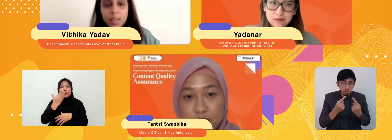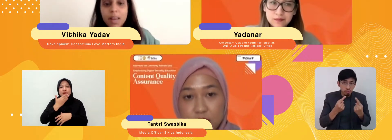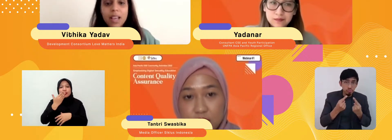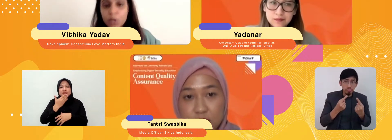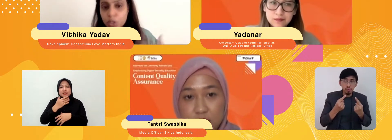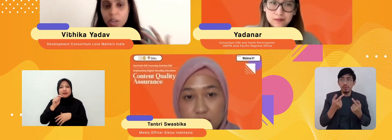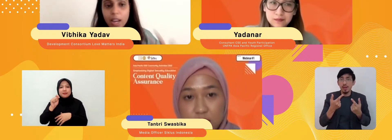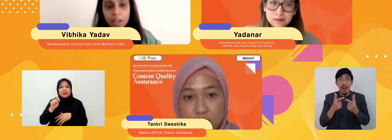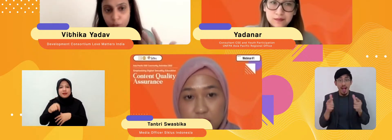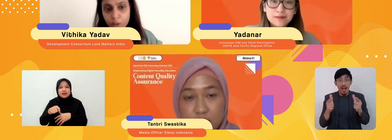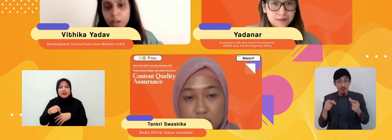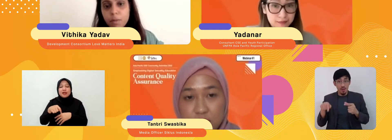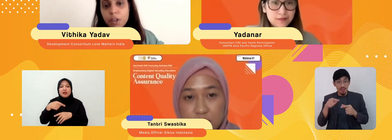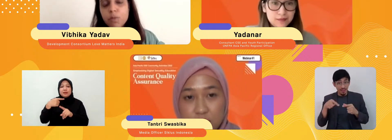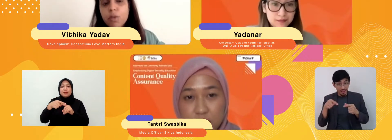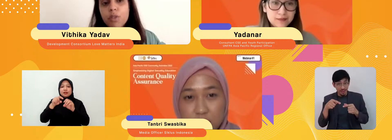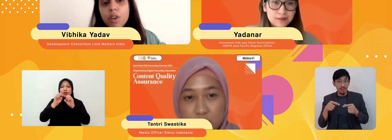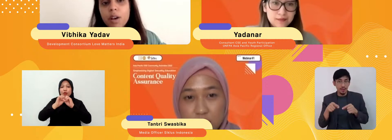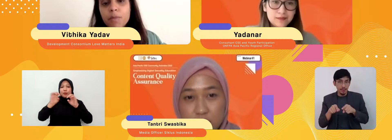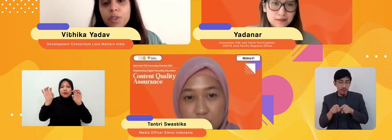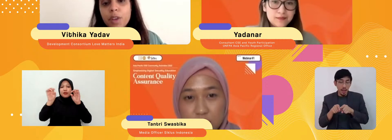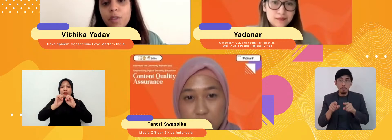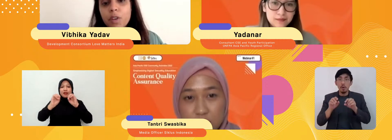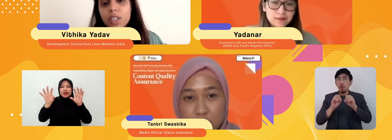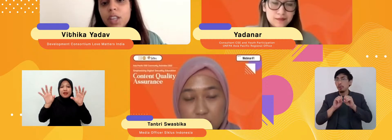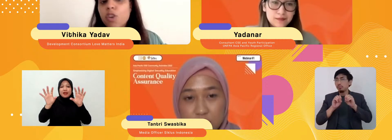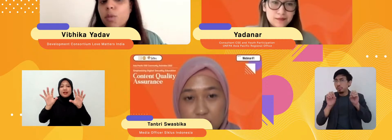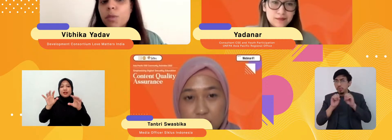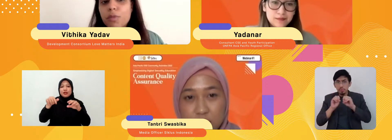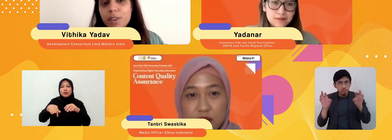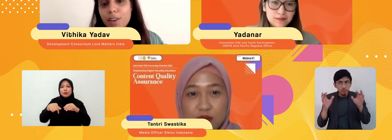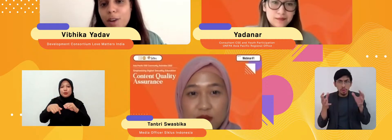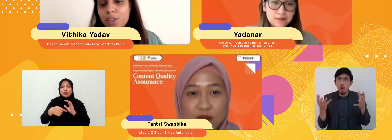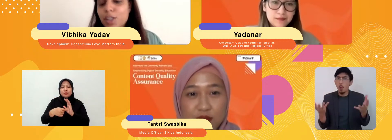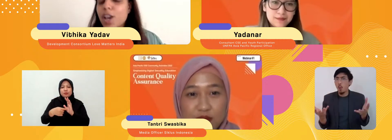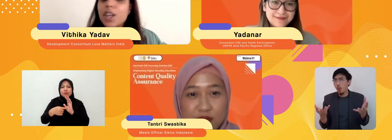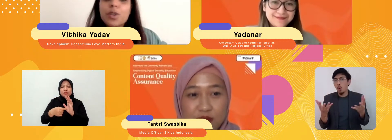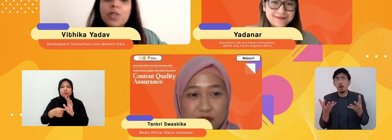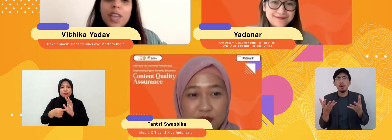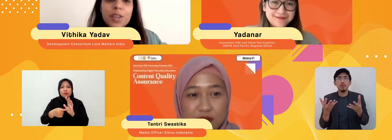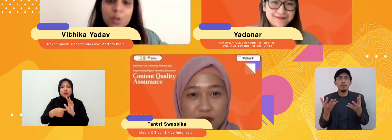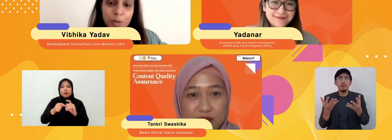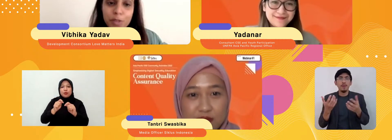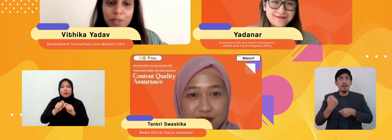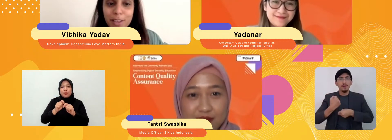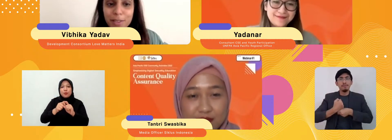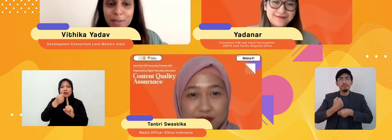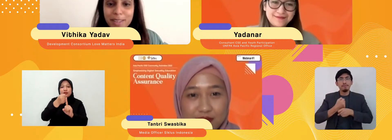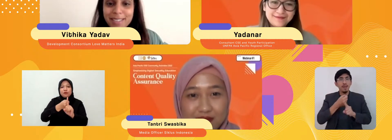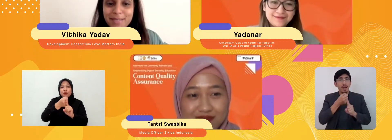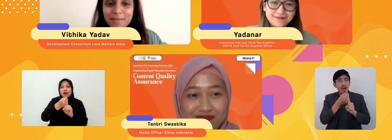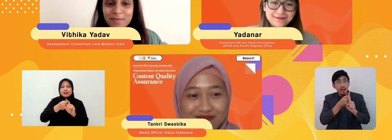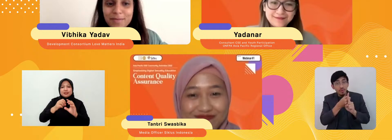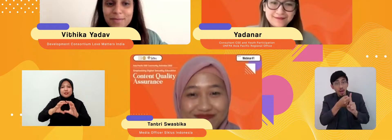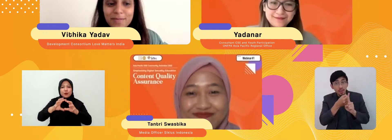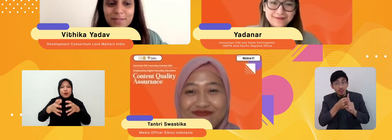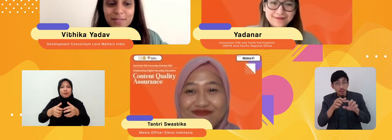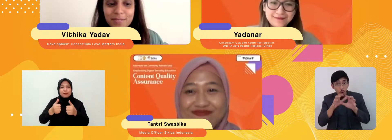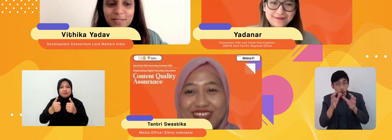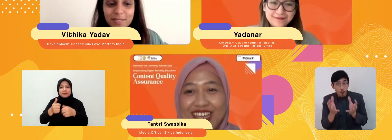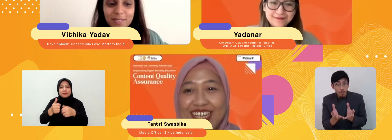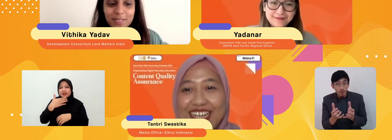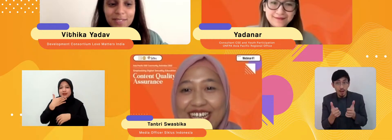in the same language to kind of create much more advocacy and global movement around it. So thank you so much for having me.